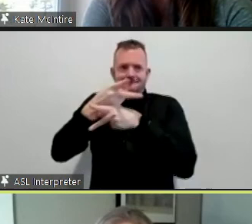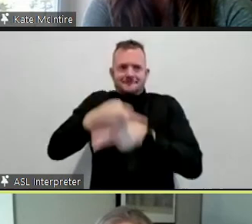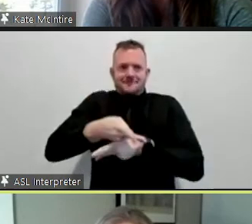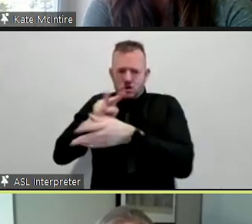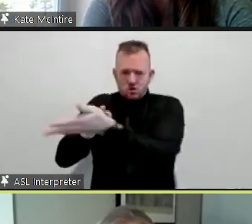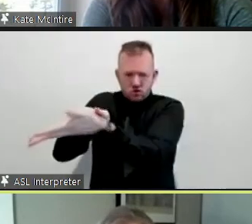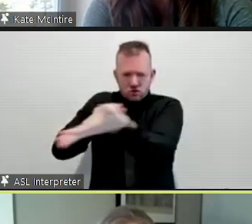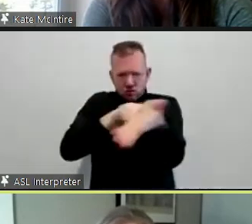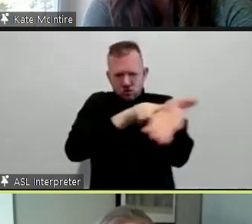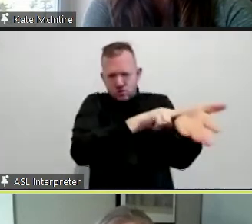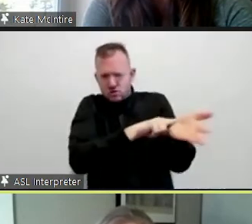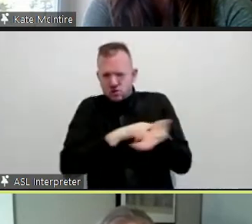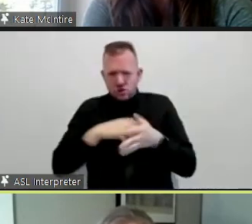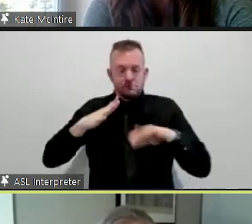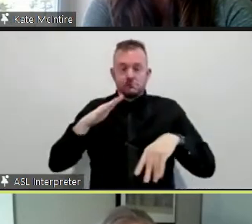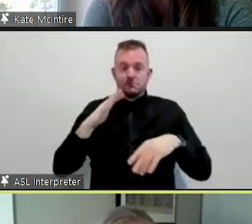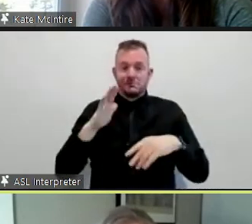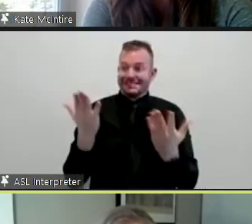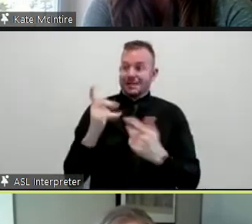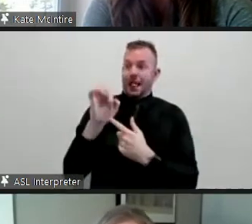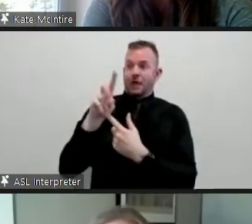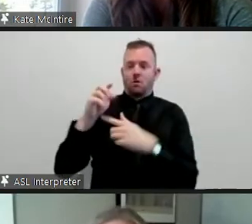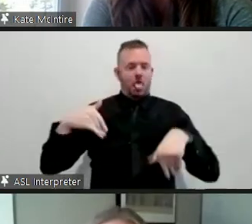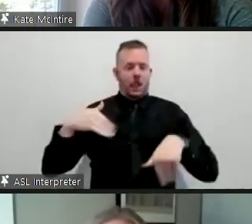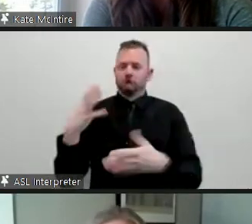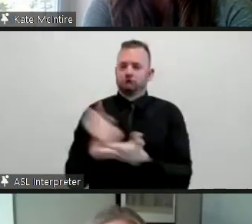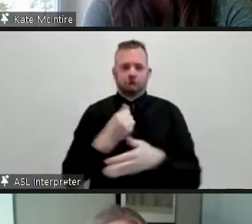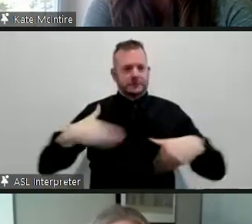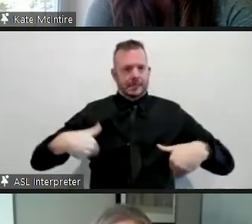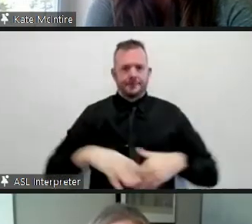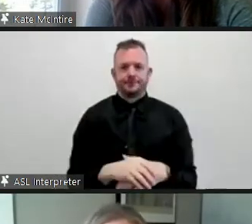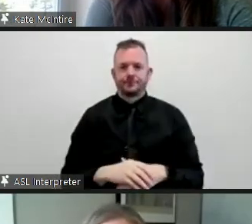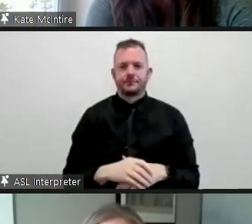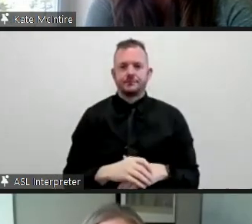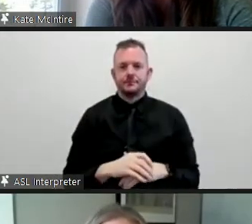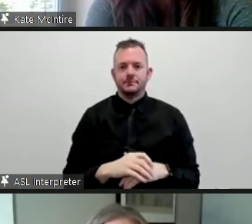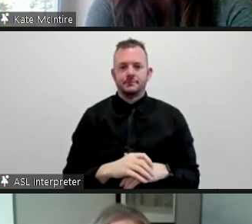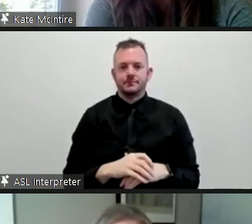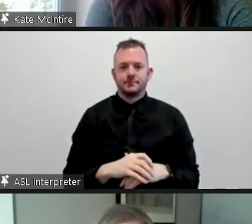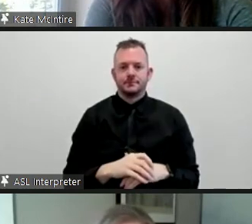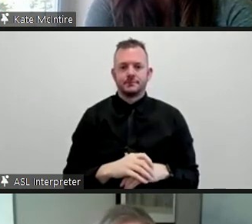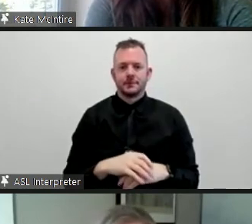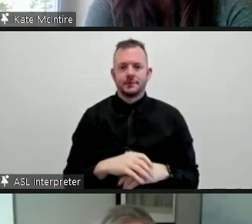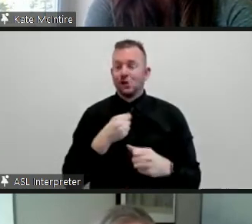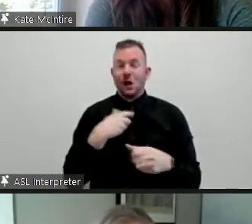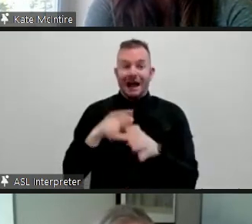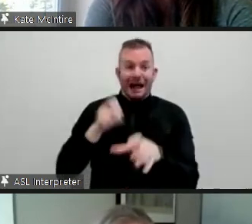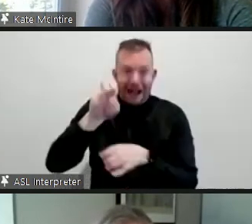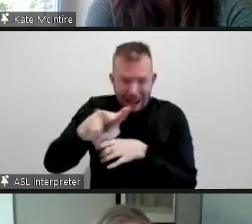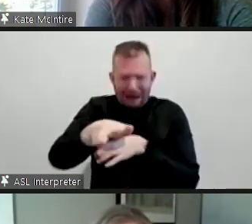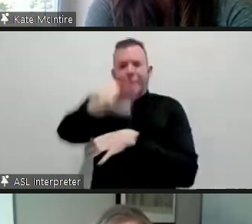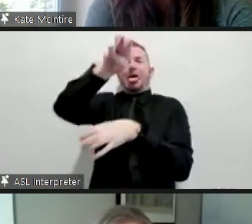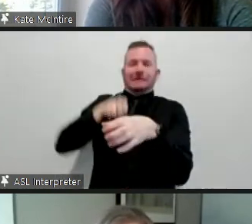And with that, I will hand it back to Heidi. Yeah, sorry, I jumped the gun on your last one. Yes, Kate, we'll go ahead and take it over to